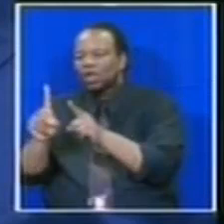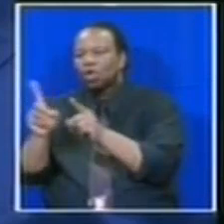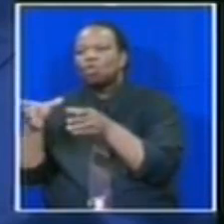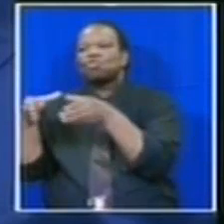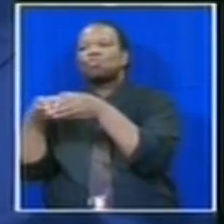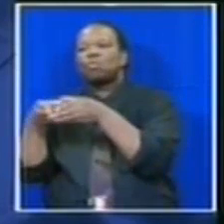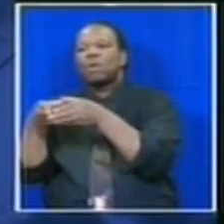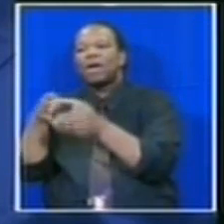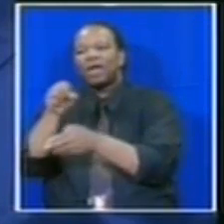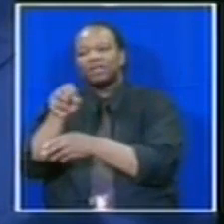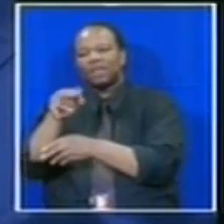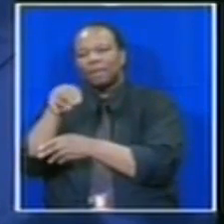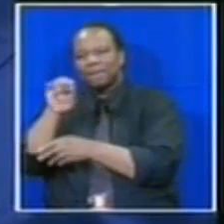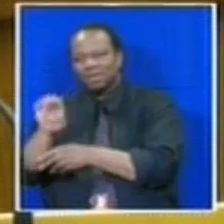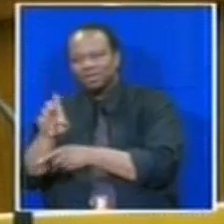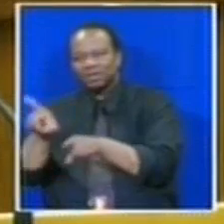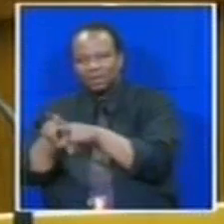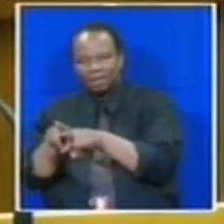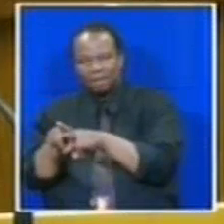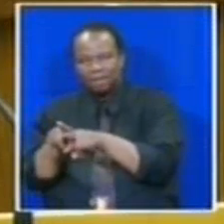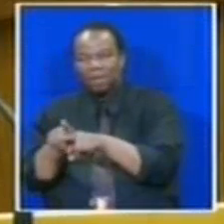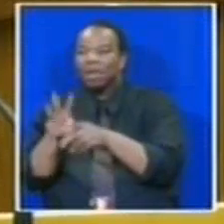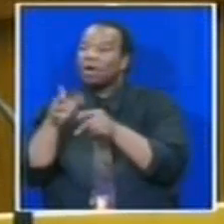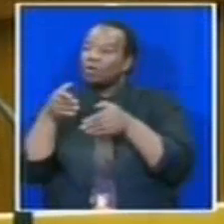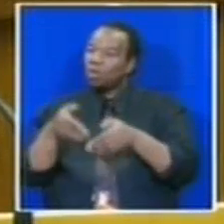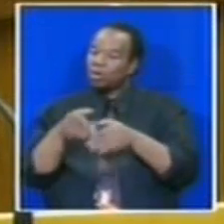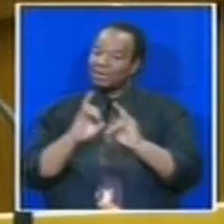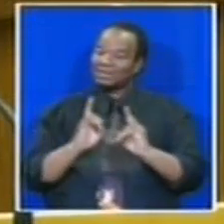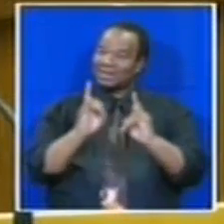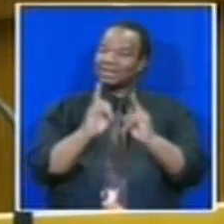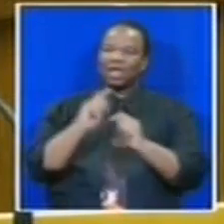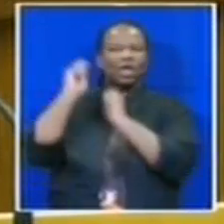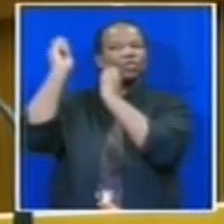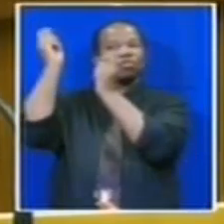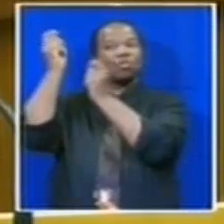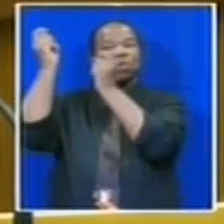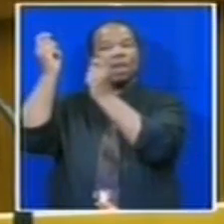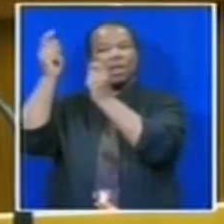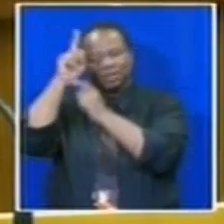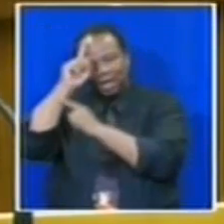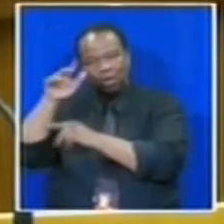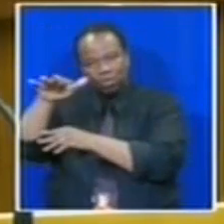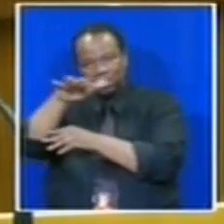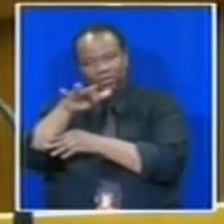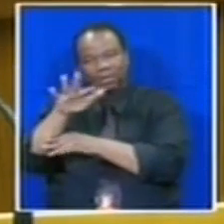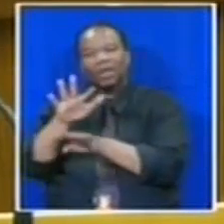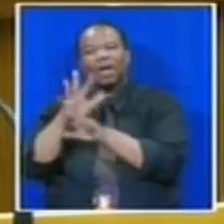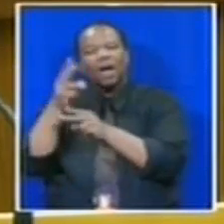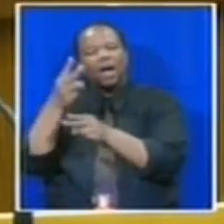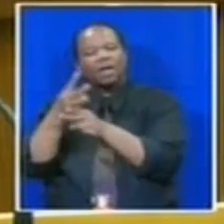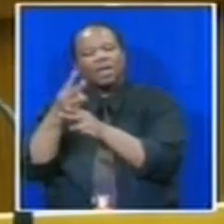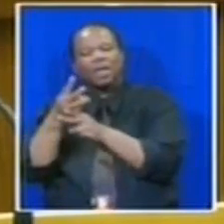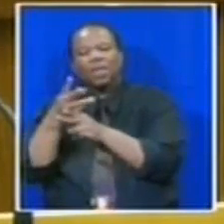medium enterprises, cooperatives, and rural and township enterprises. Contracts are being renegotiated with